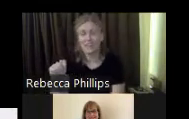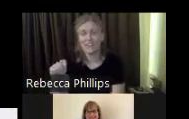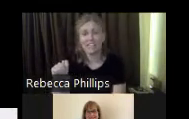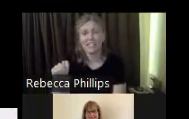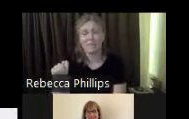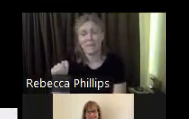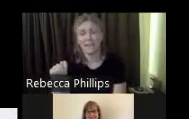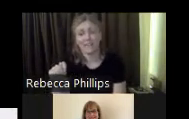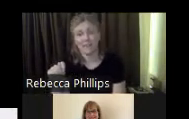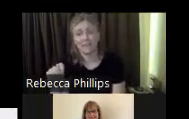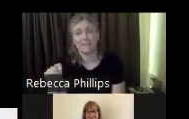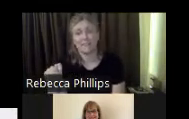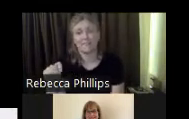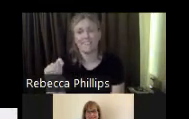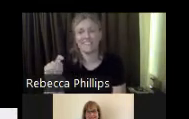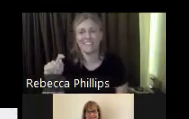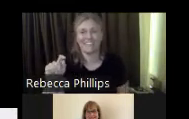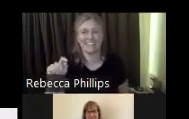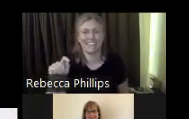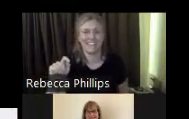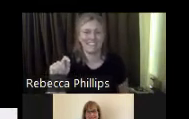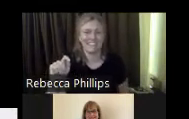Those little kids, they probably like the other one better.